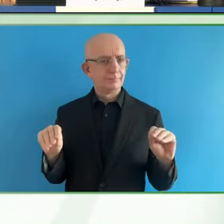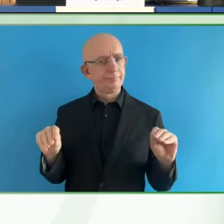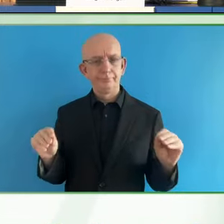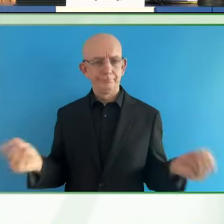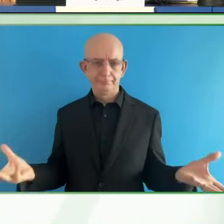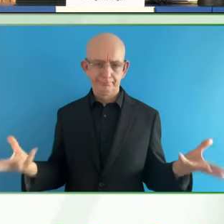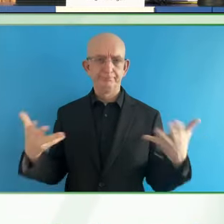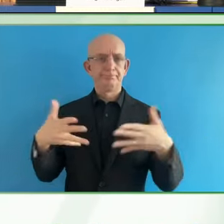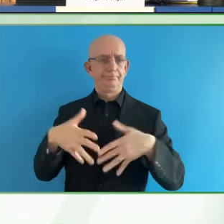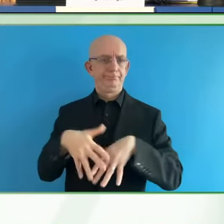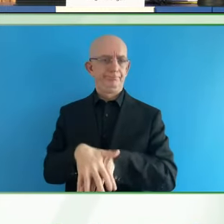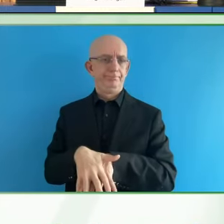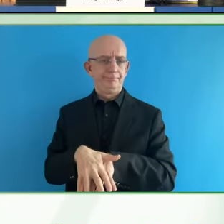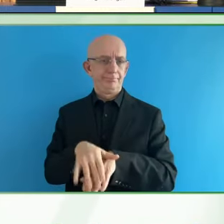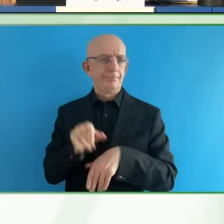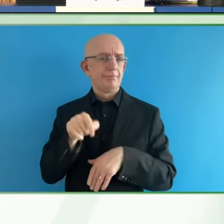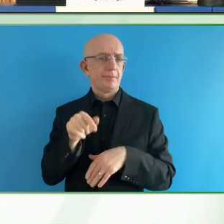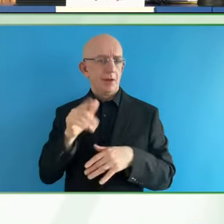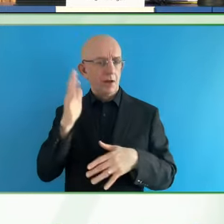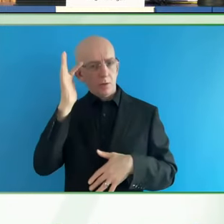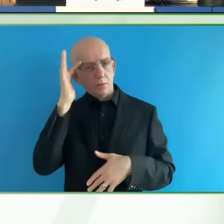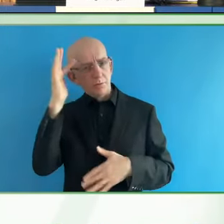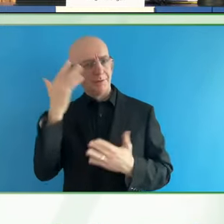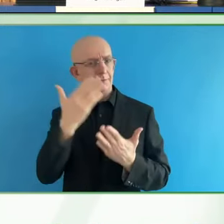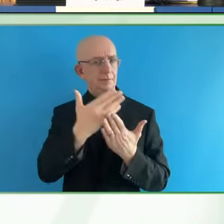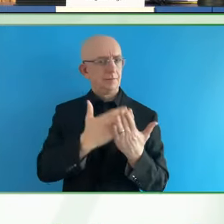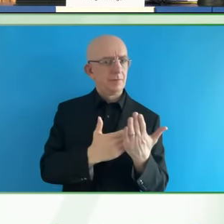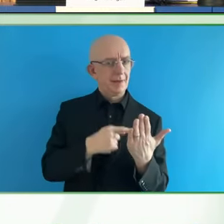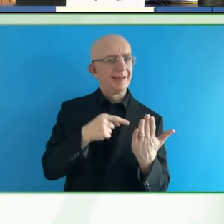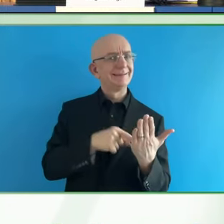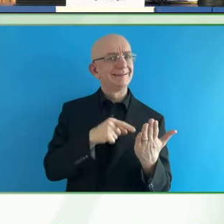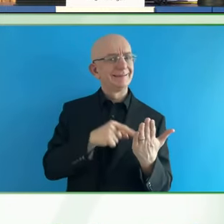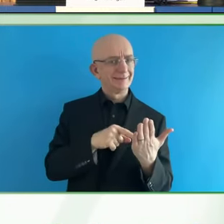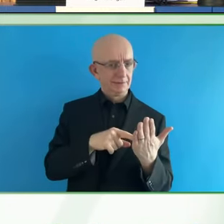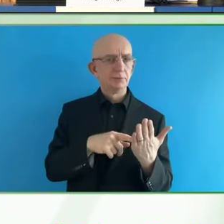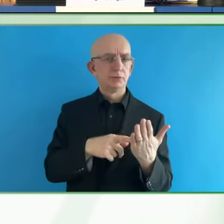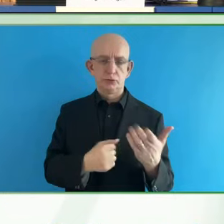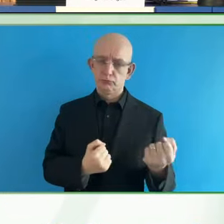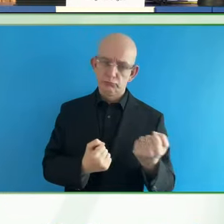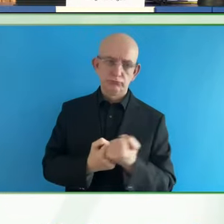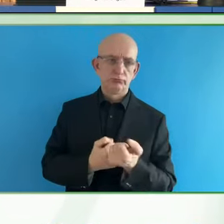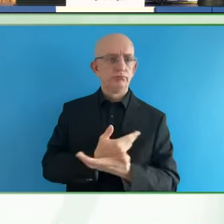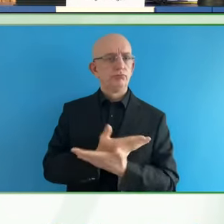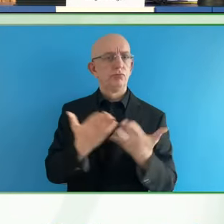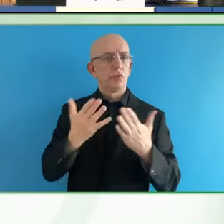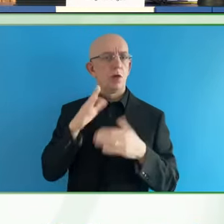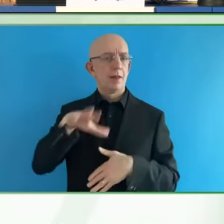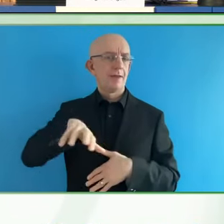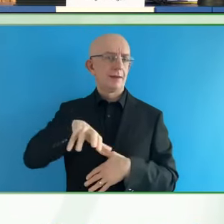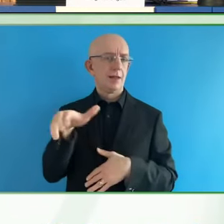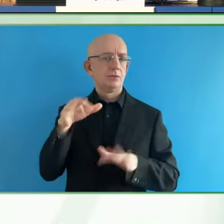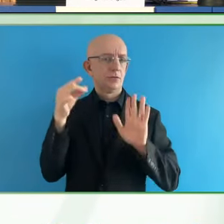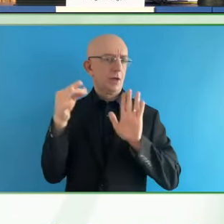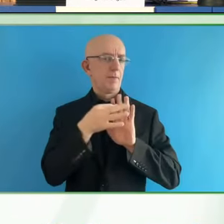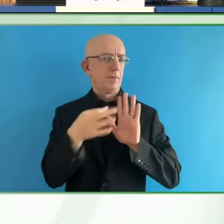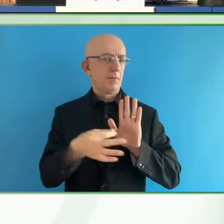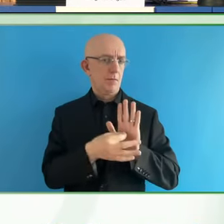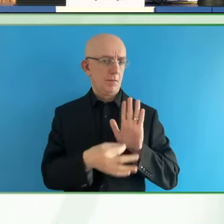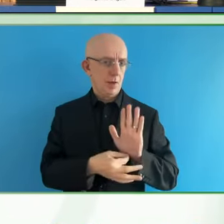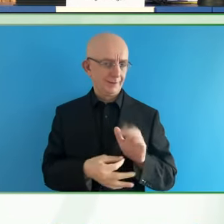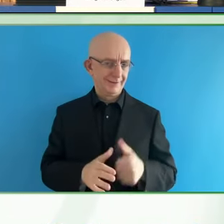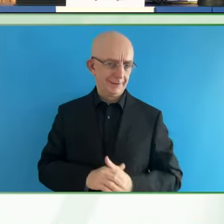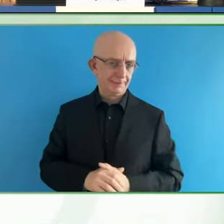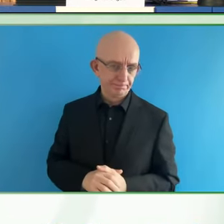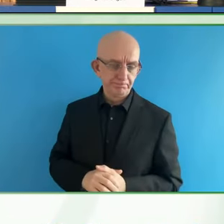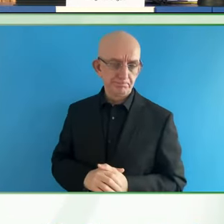and give them a voice in the learning process. We want to emphasize that it's important to have flexible funding